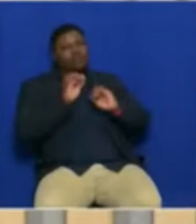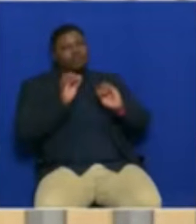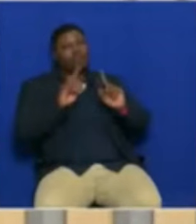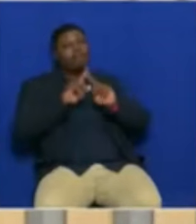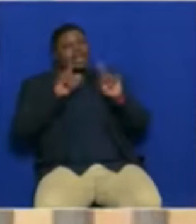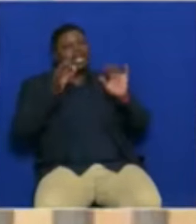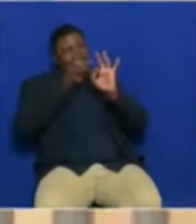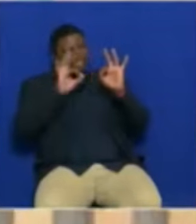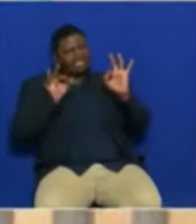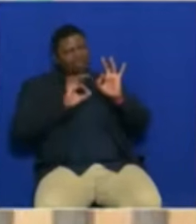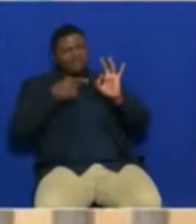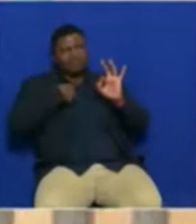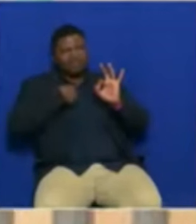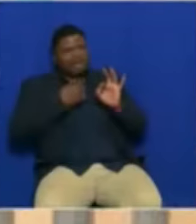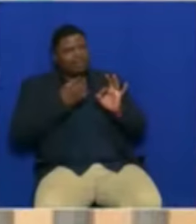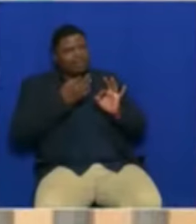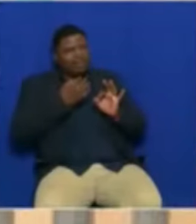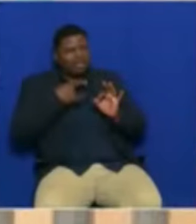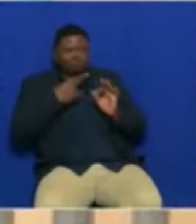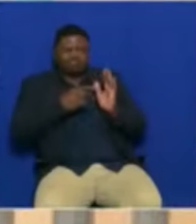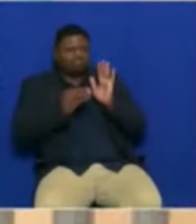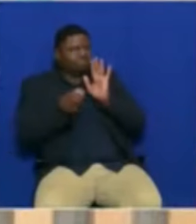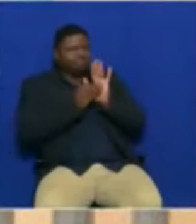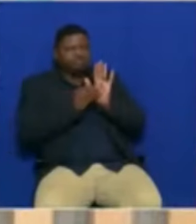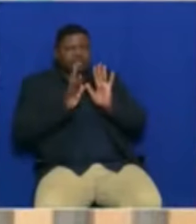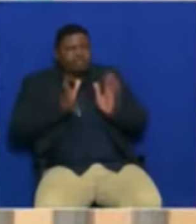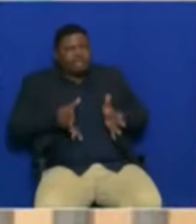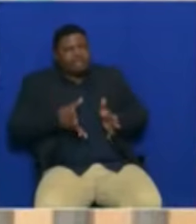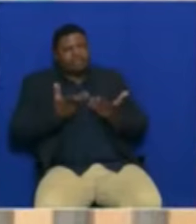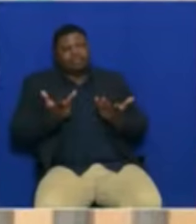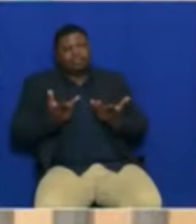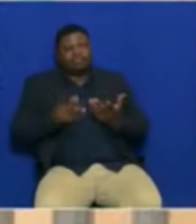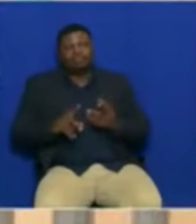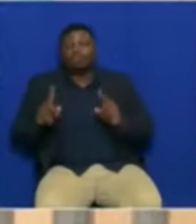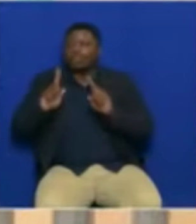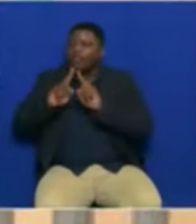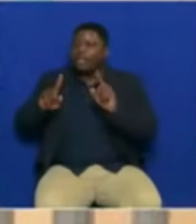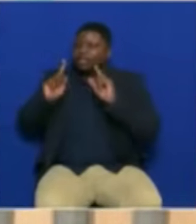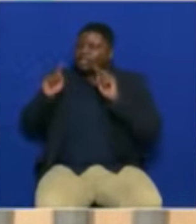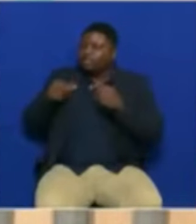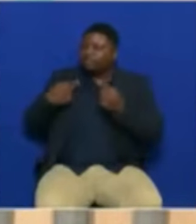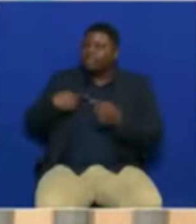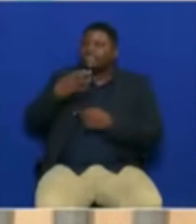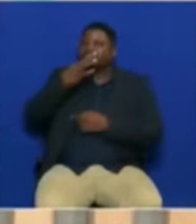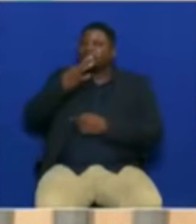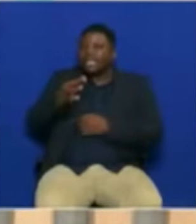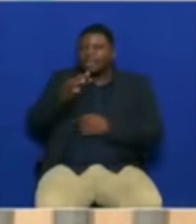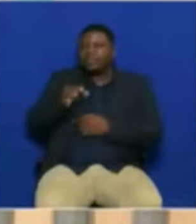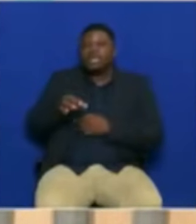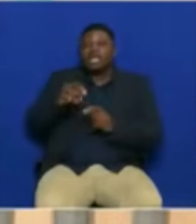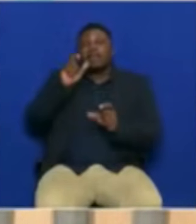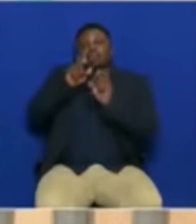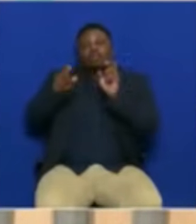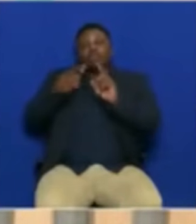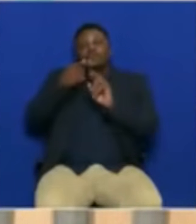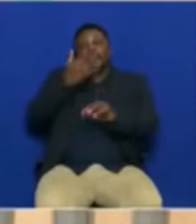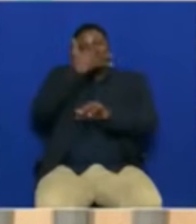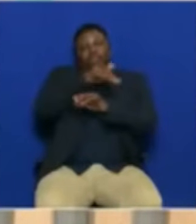correct that civilian vetting where required must be done through SSA. That's not a fact. No.